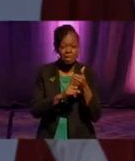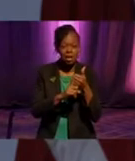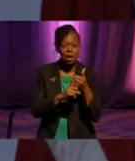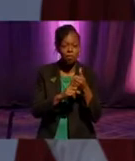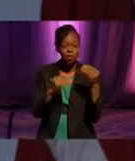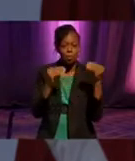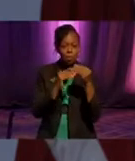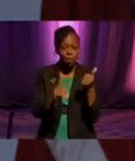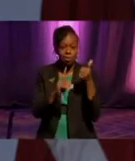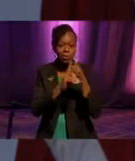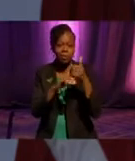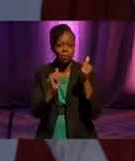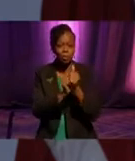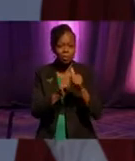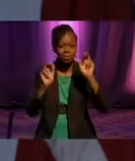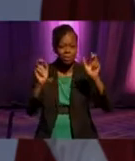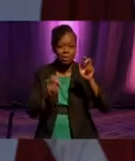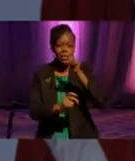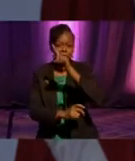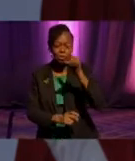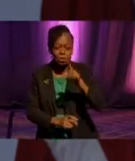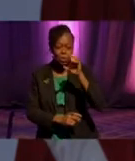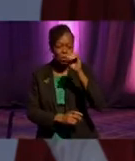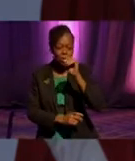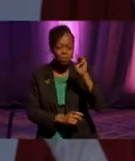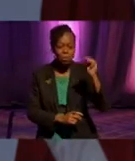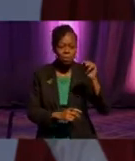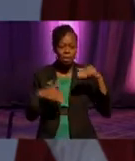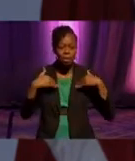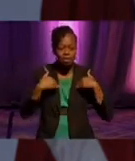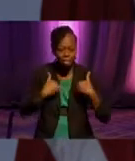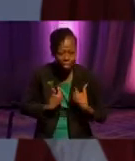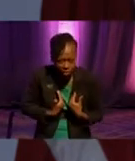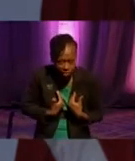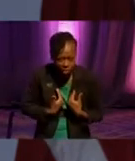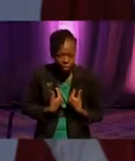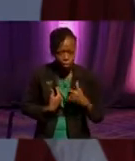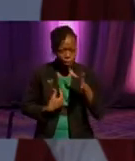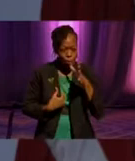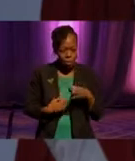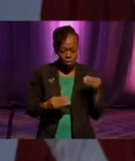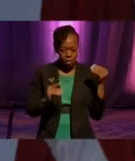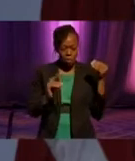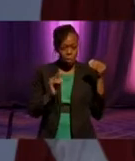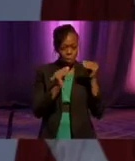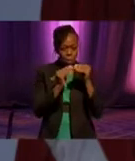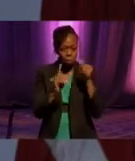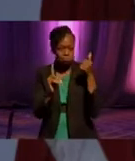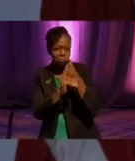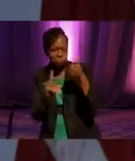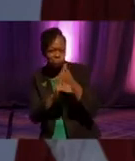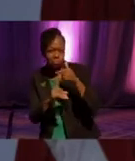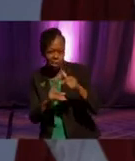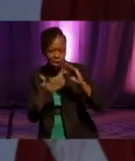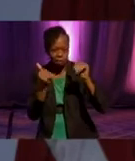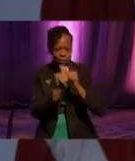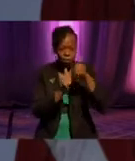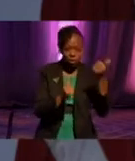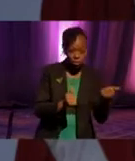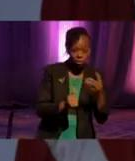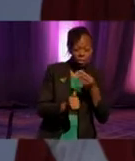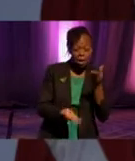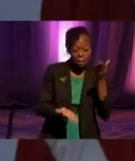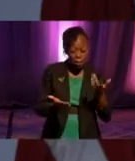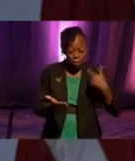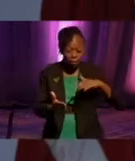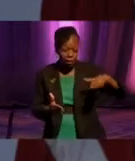Zoom fatigue. And while we may not yet understand the full scope of these effects on women and their